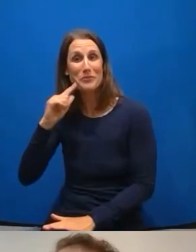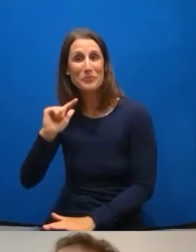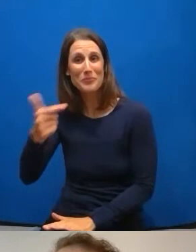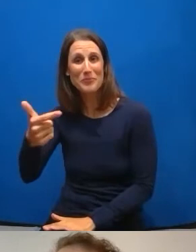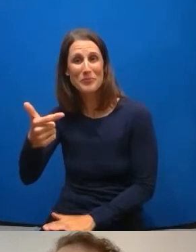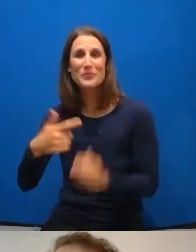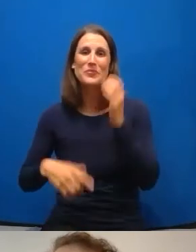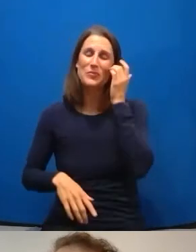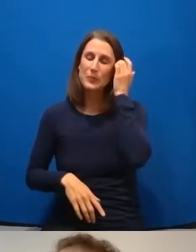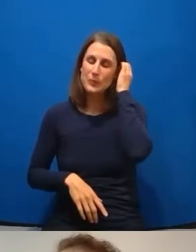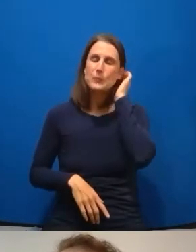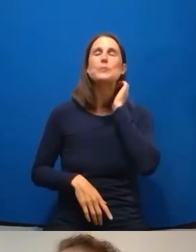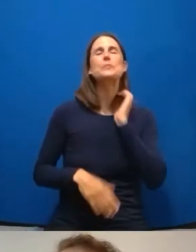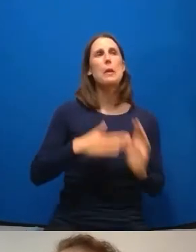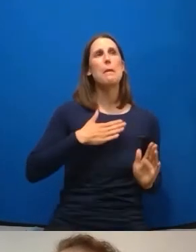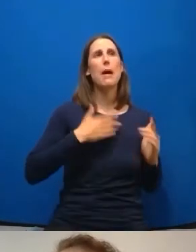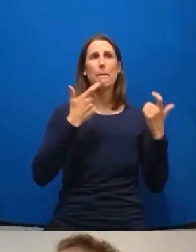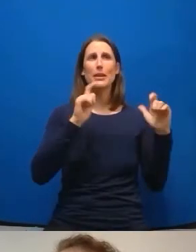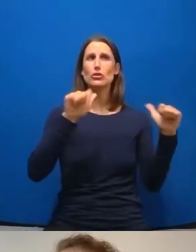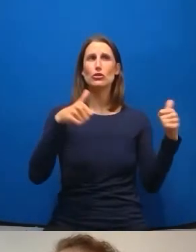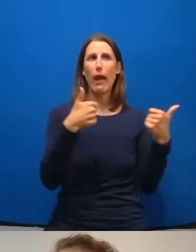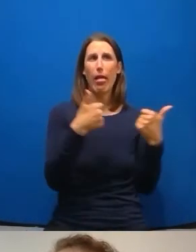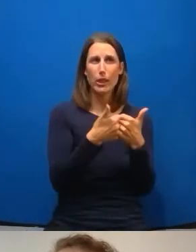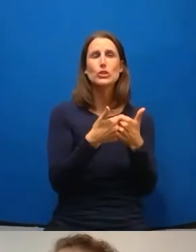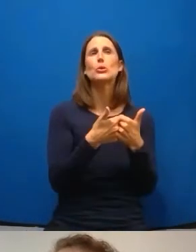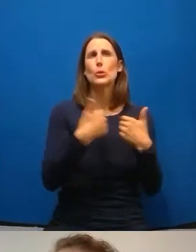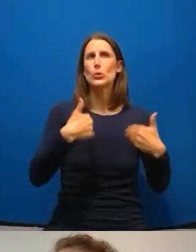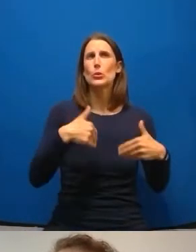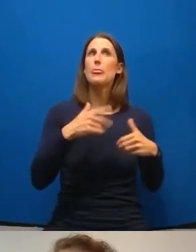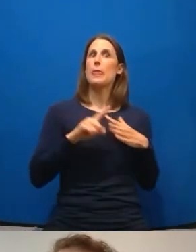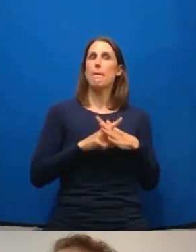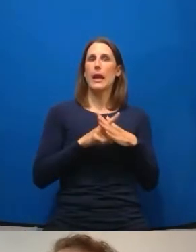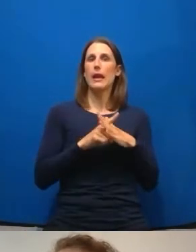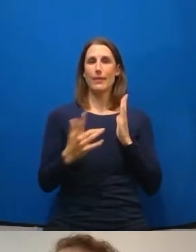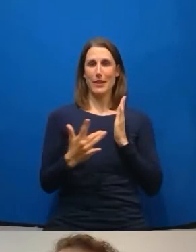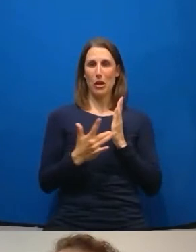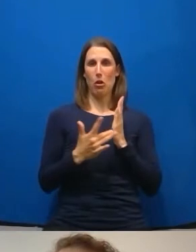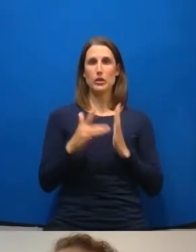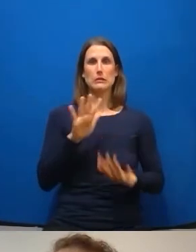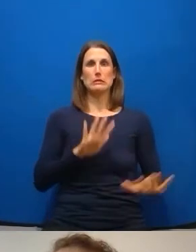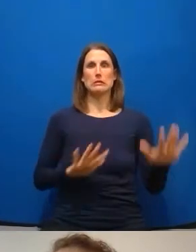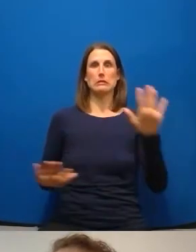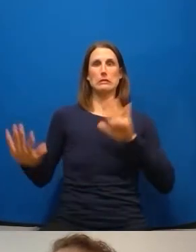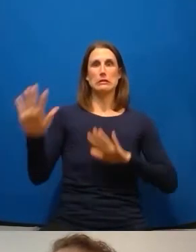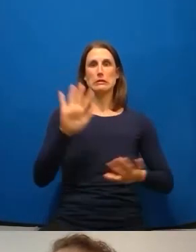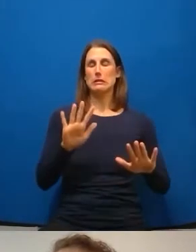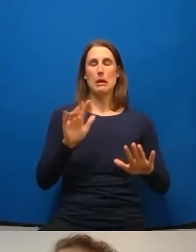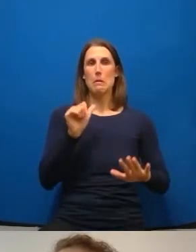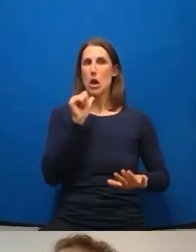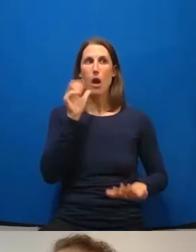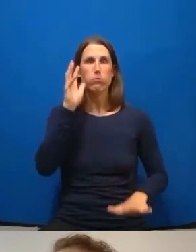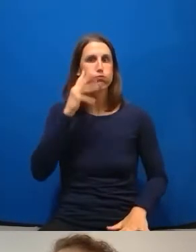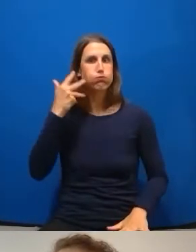the challenges at first, definitely just kind of getting used to all of the technology. I don't feel like I use much technology in my